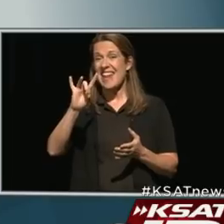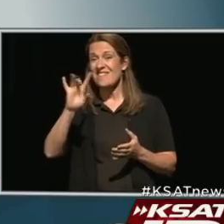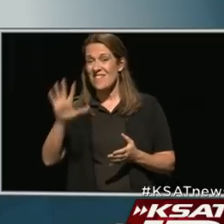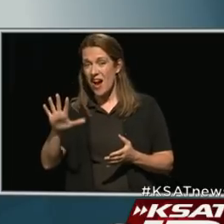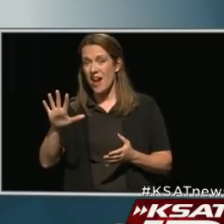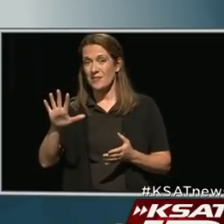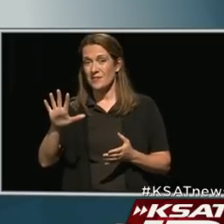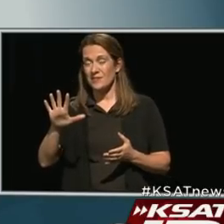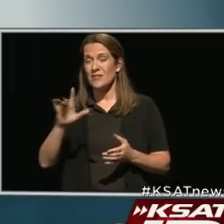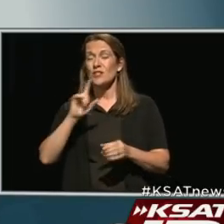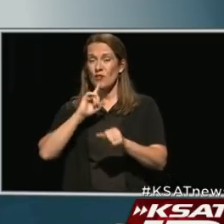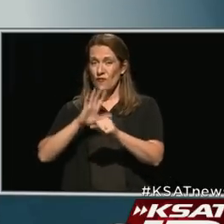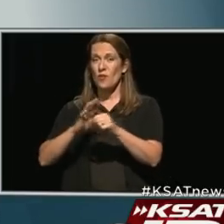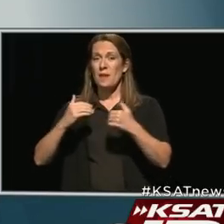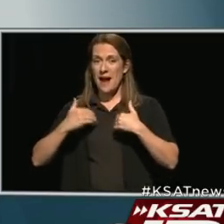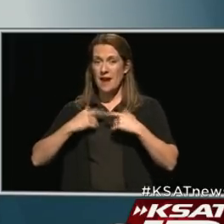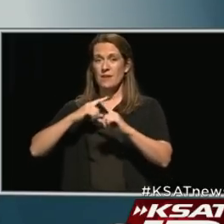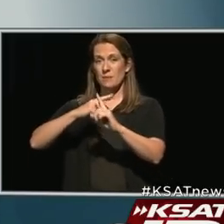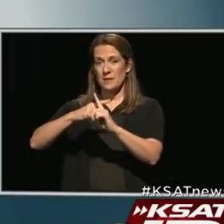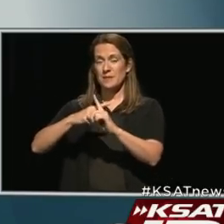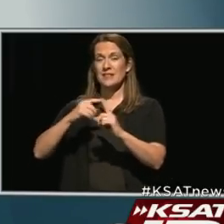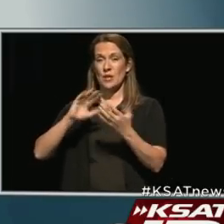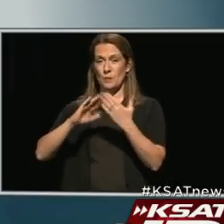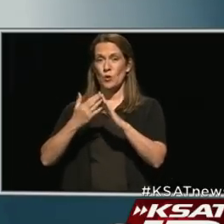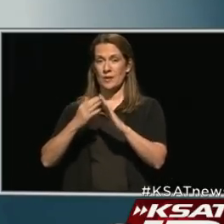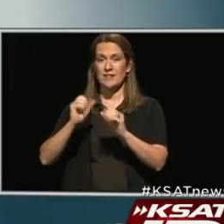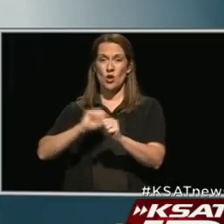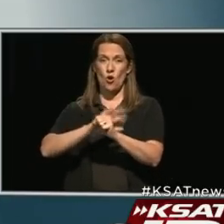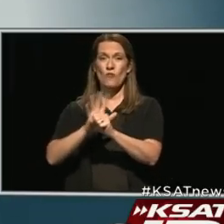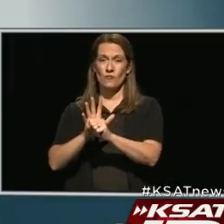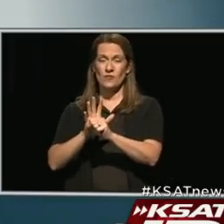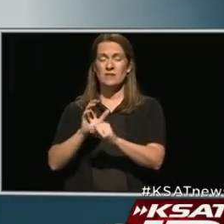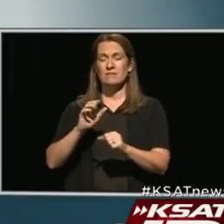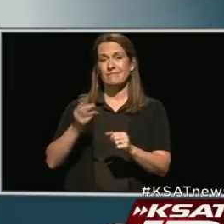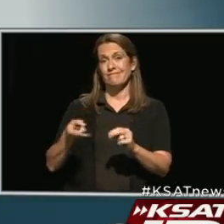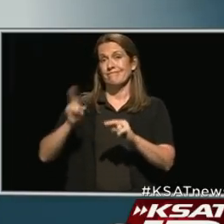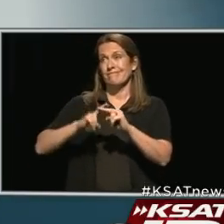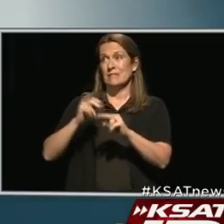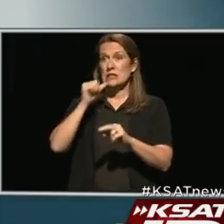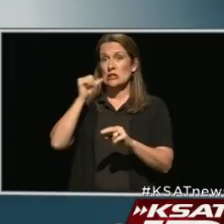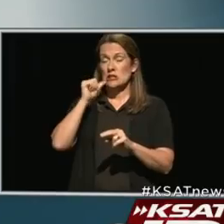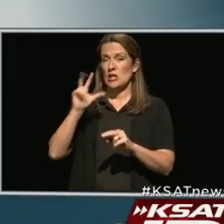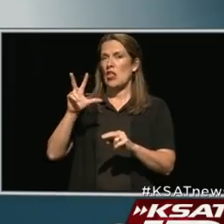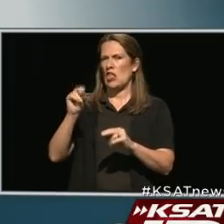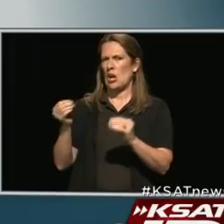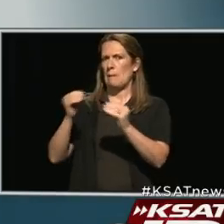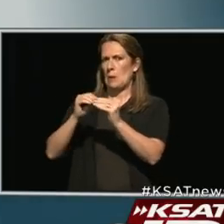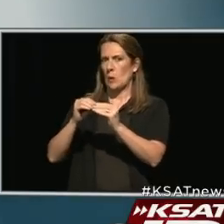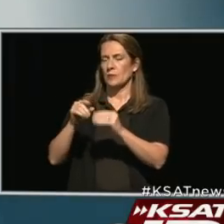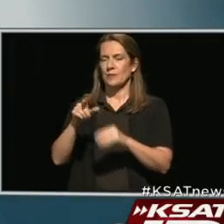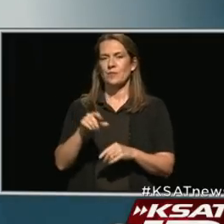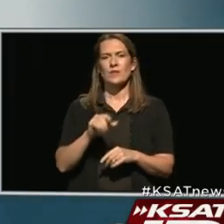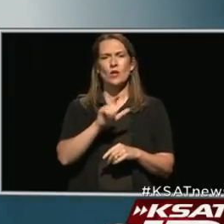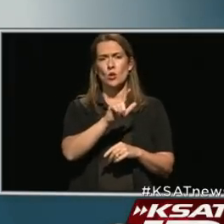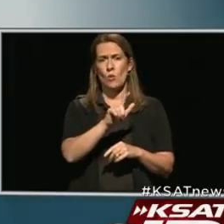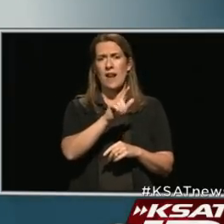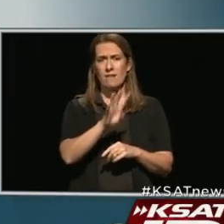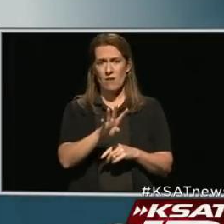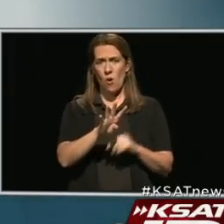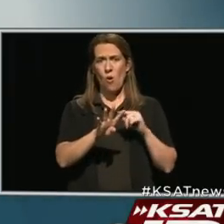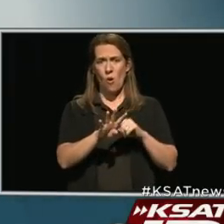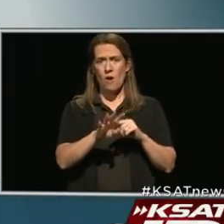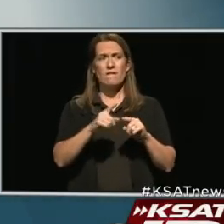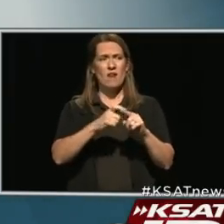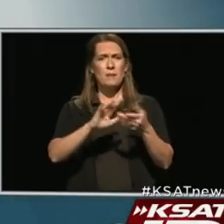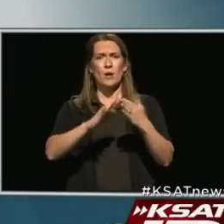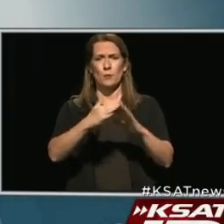of COVID-19 in our community. That's an increase of 30 cases from yesterday. 24 of the new cases are from the